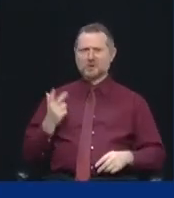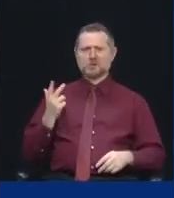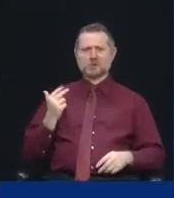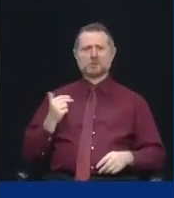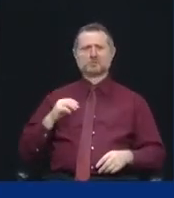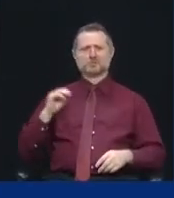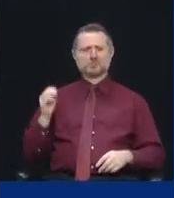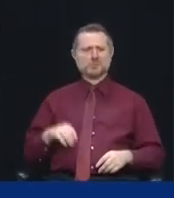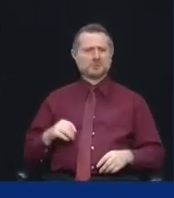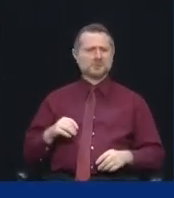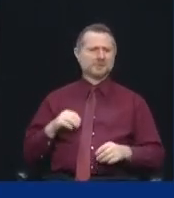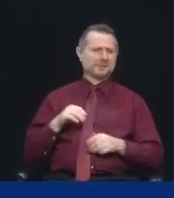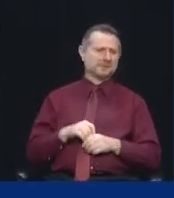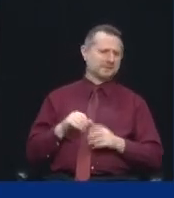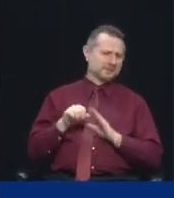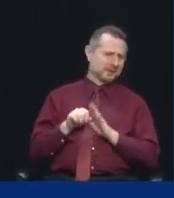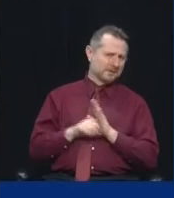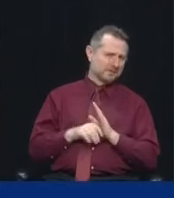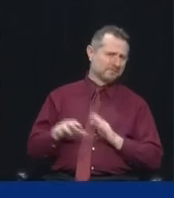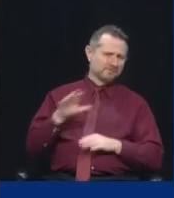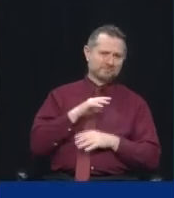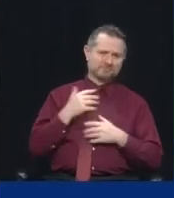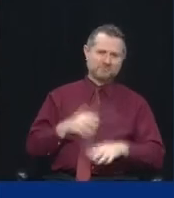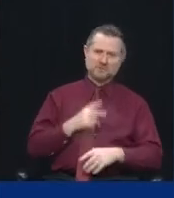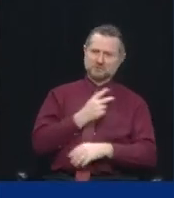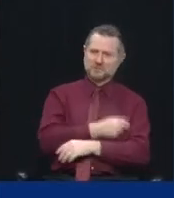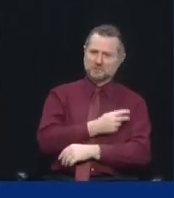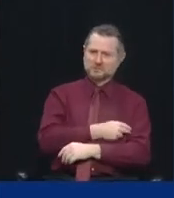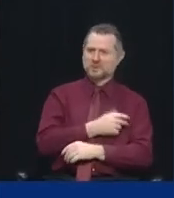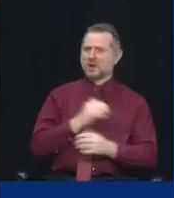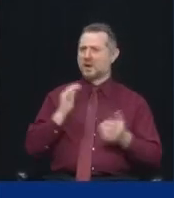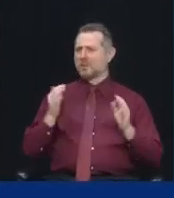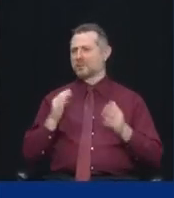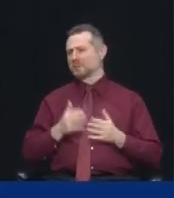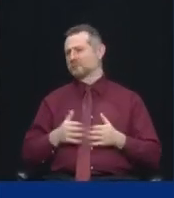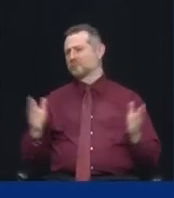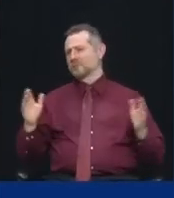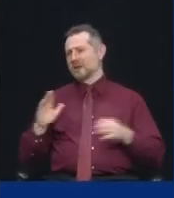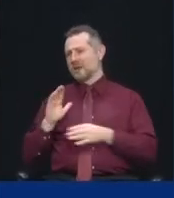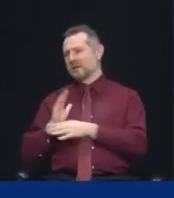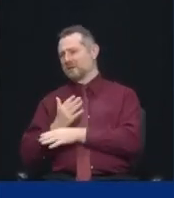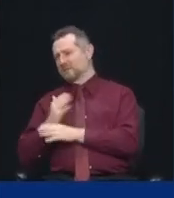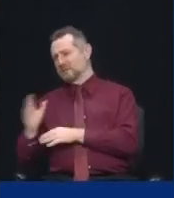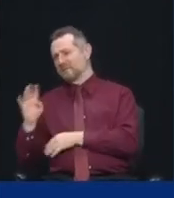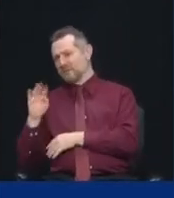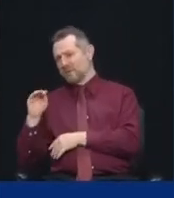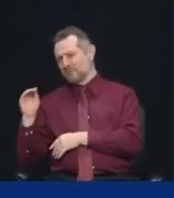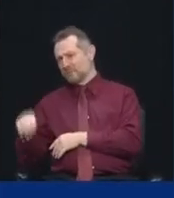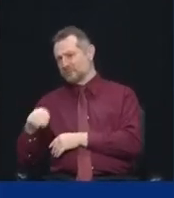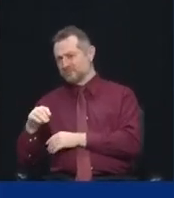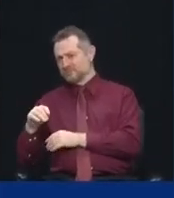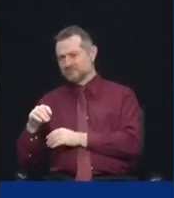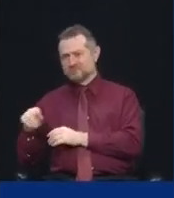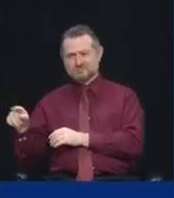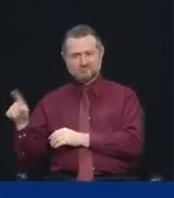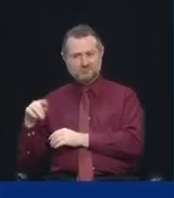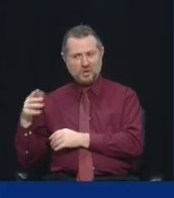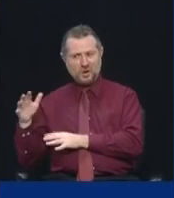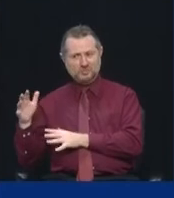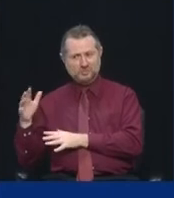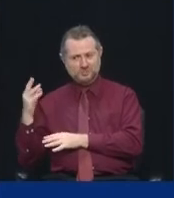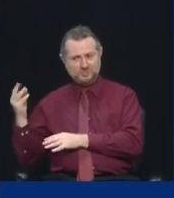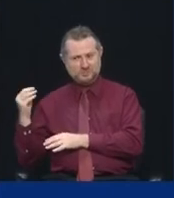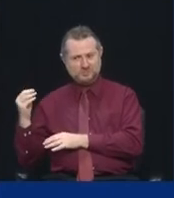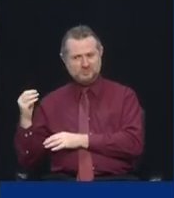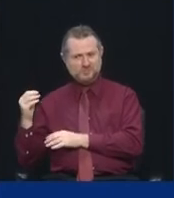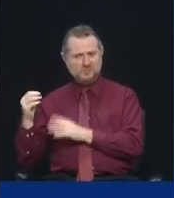state prisons are vaccinated, compared to a much higher statewide average of about 40%. Can you explain what's